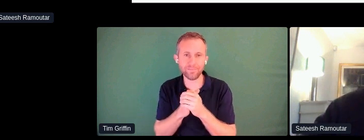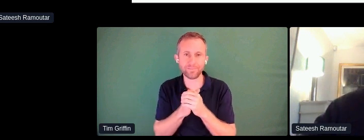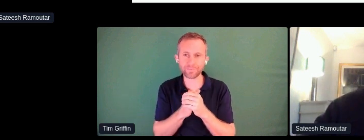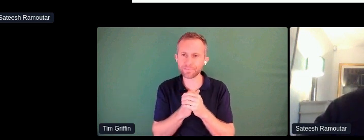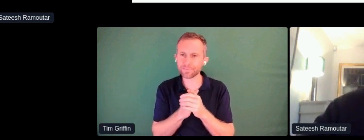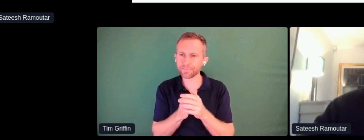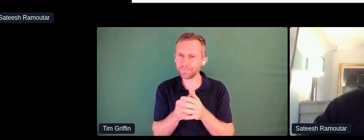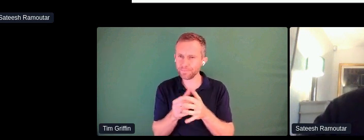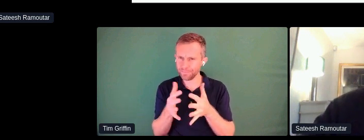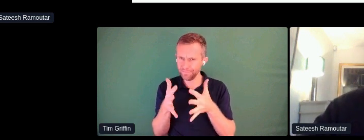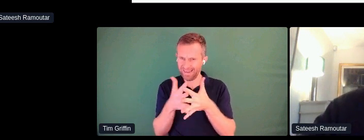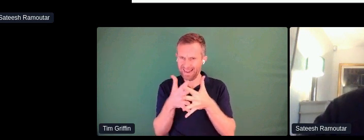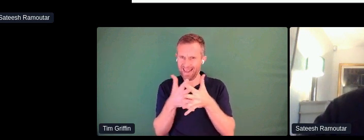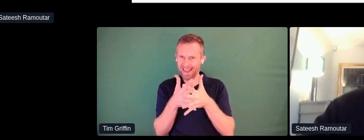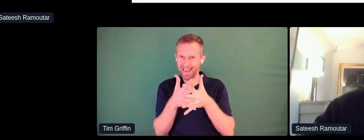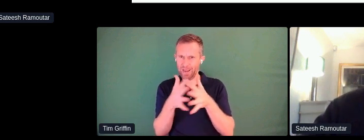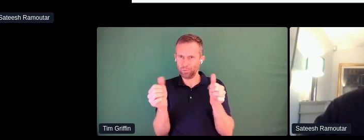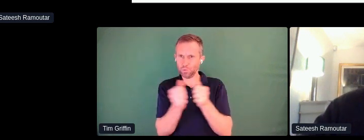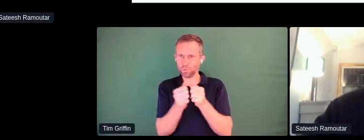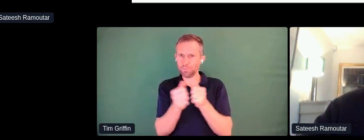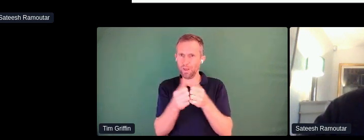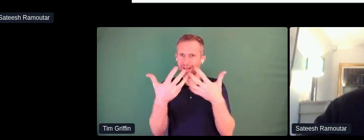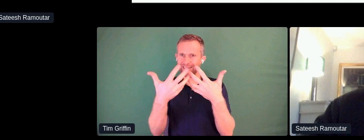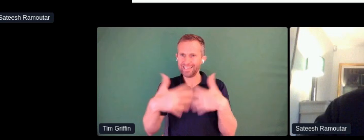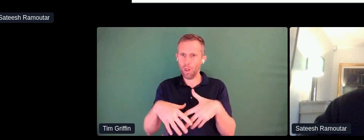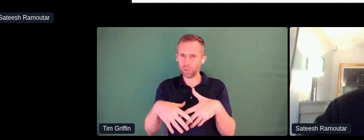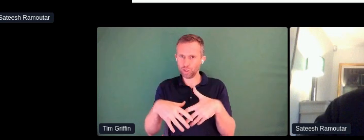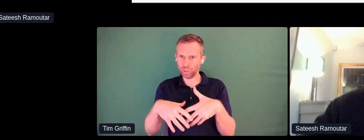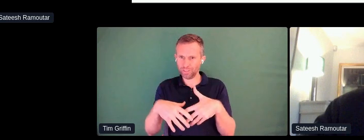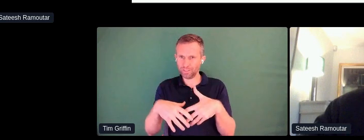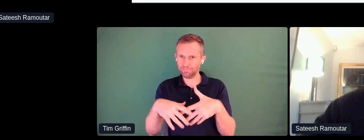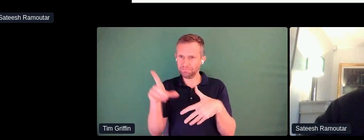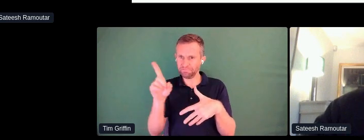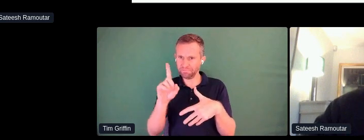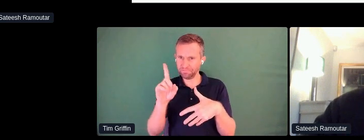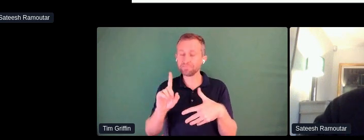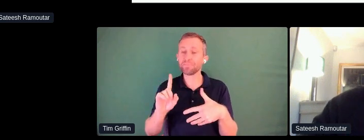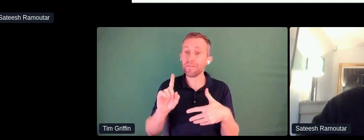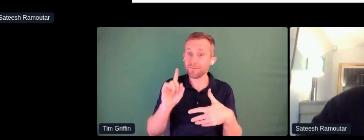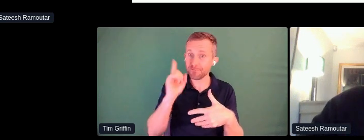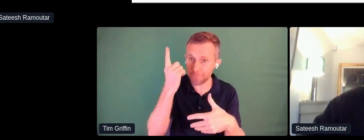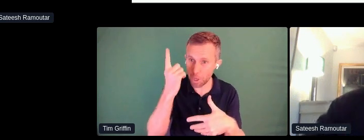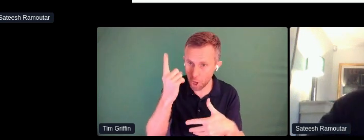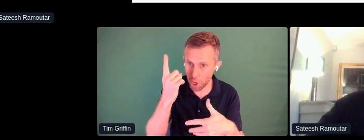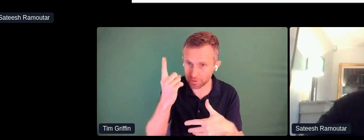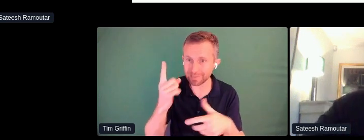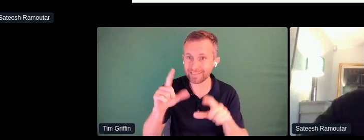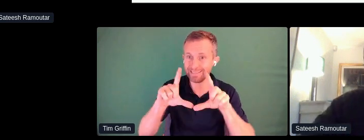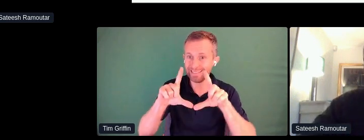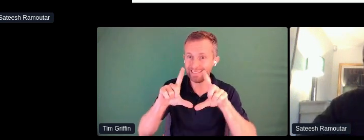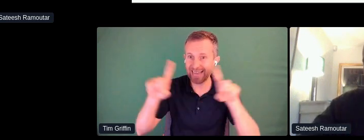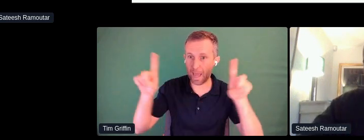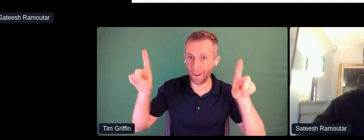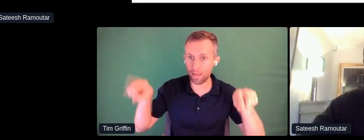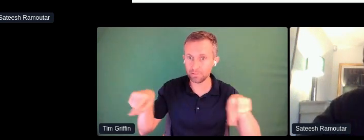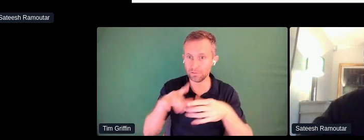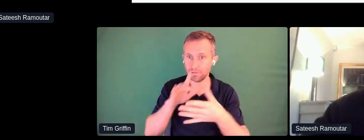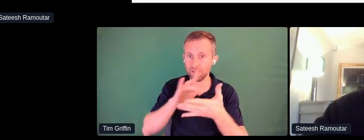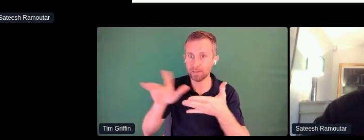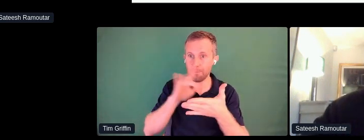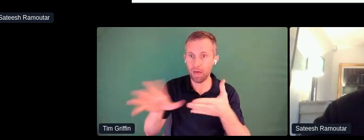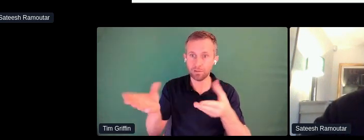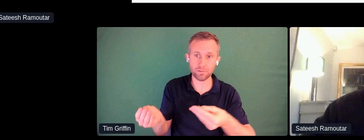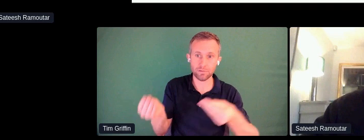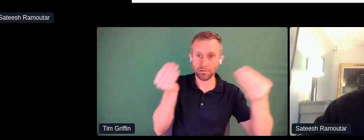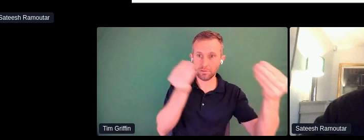way? Well, first of all, he tried a tablet, and I know this because I got him the tablet, and it didn't work. He couldn't use the